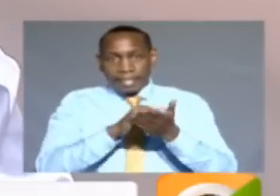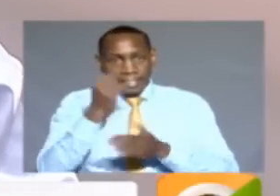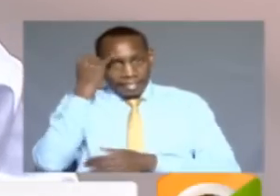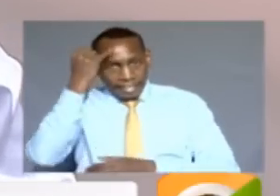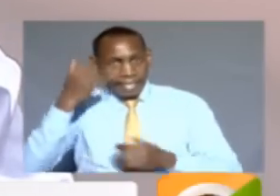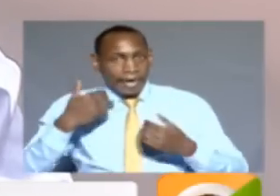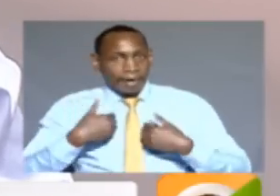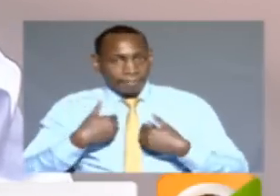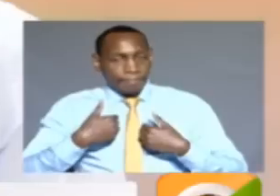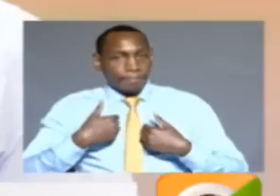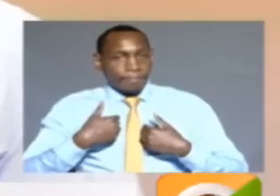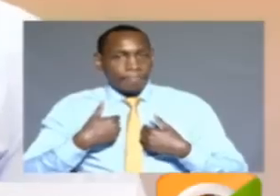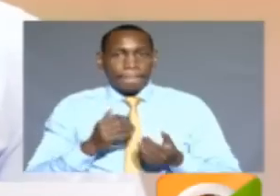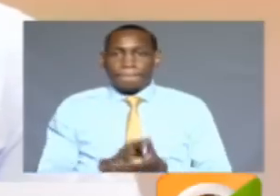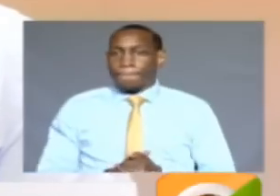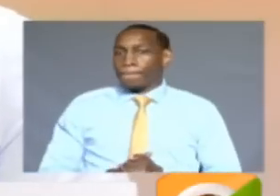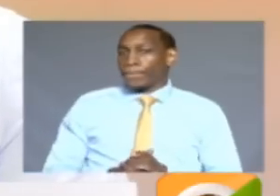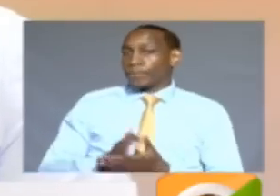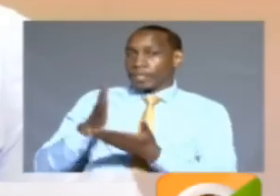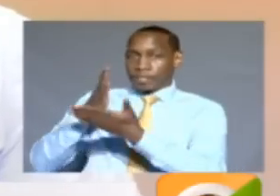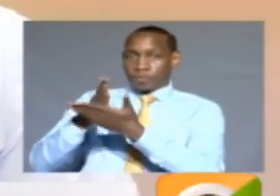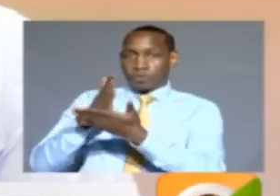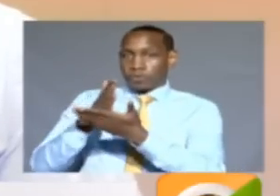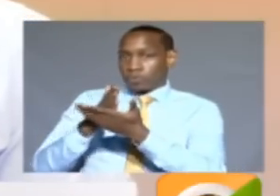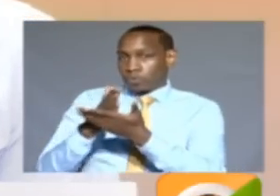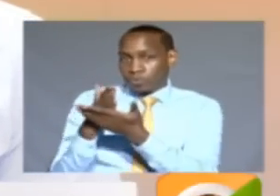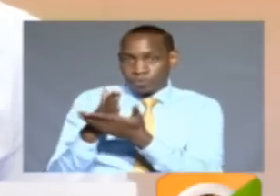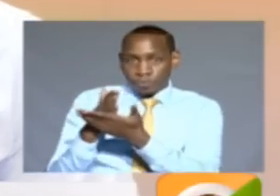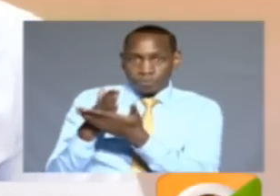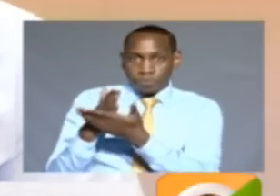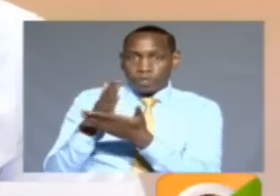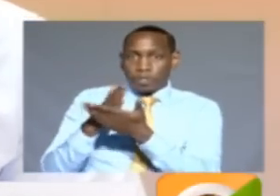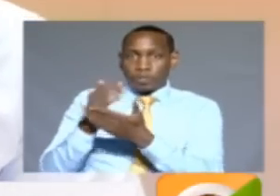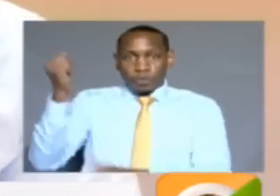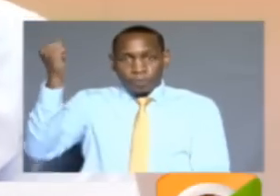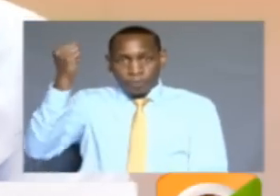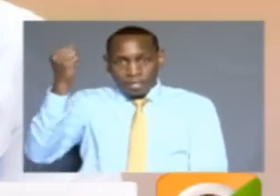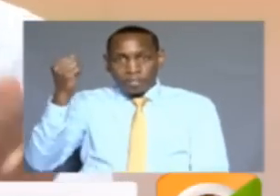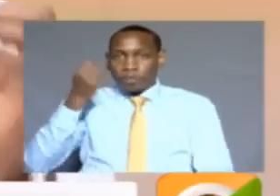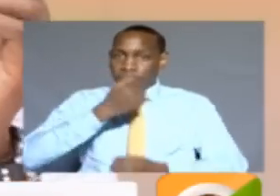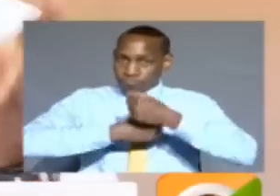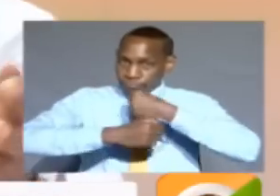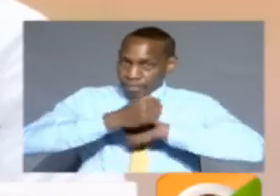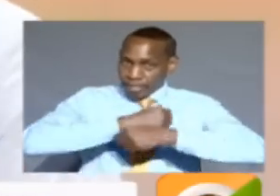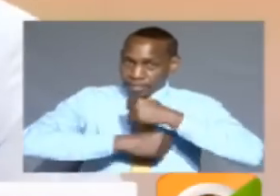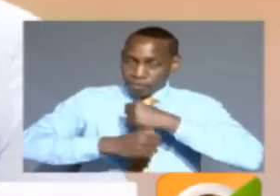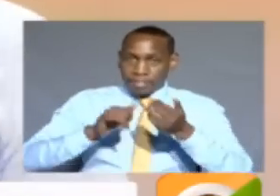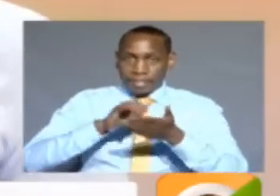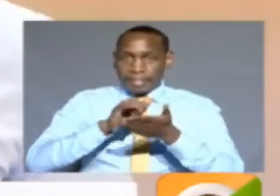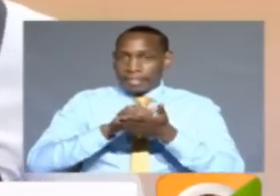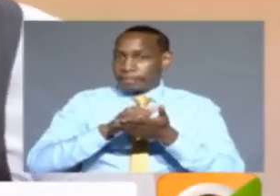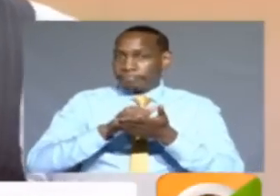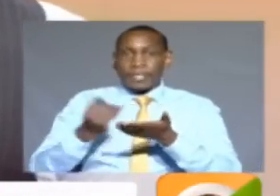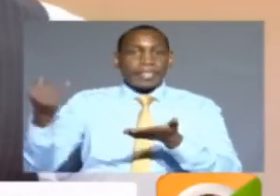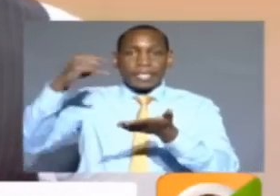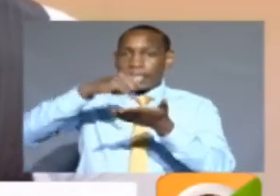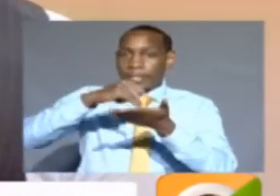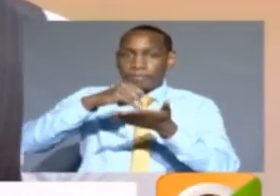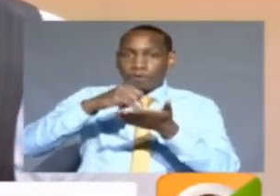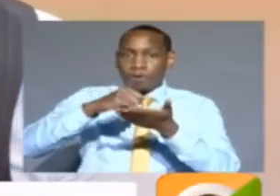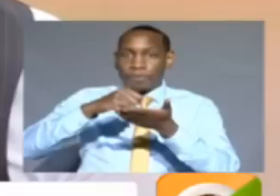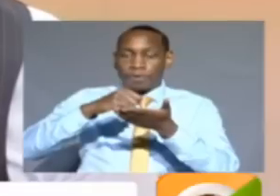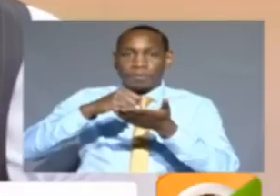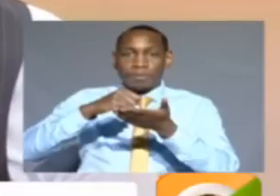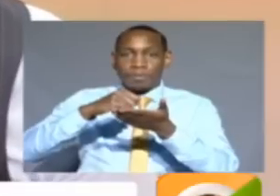out there. That's true. I mean, it is a political thing to do that. Just throw the